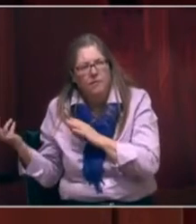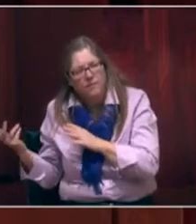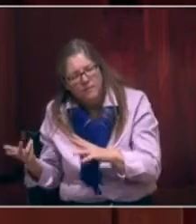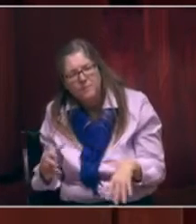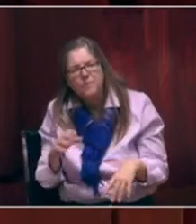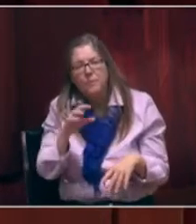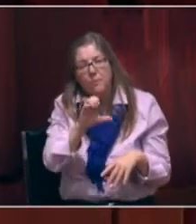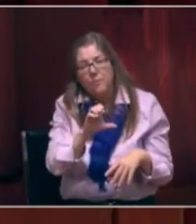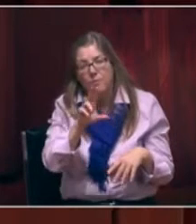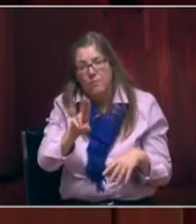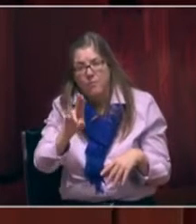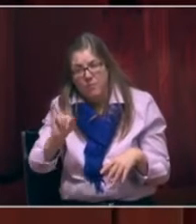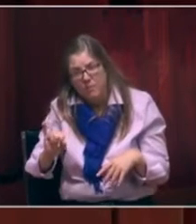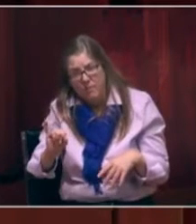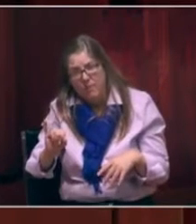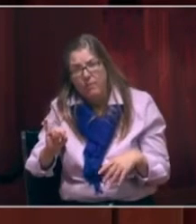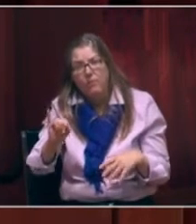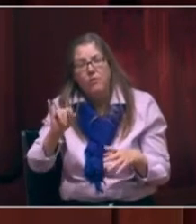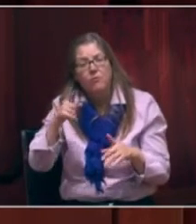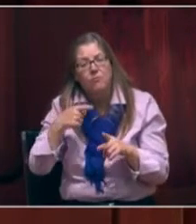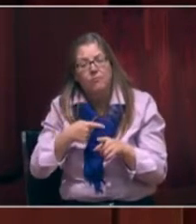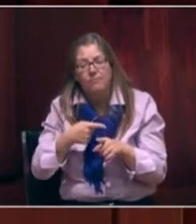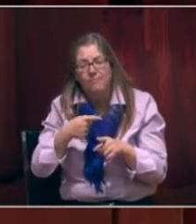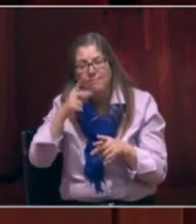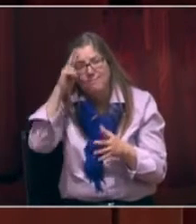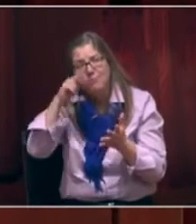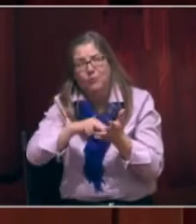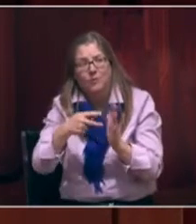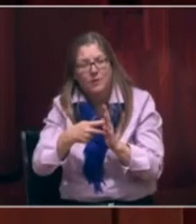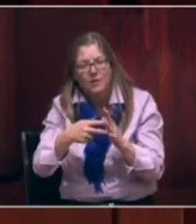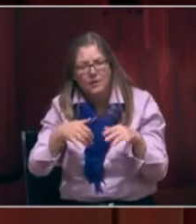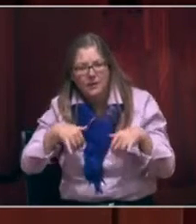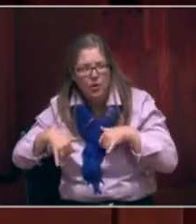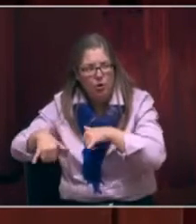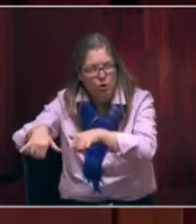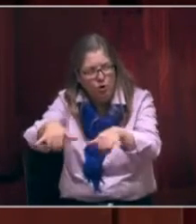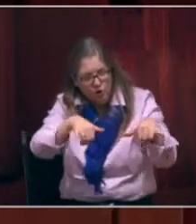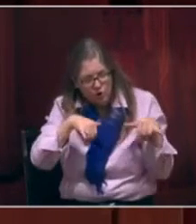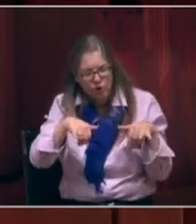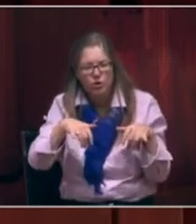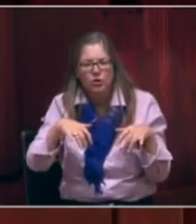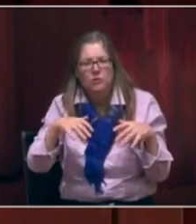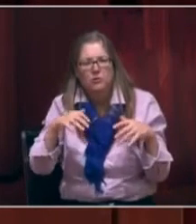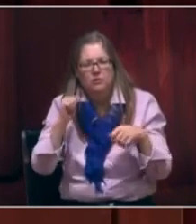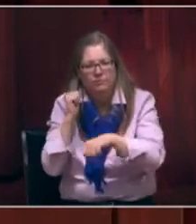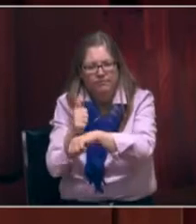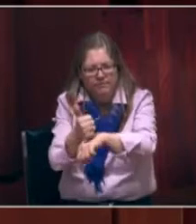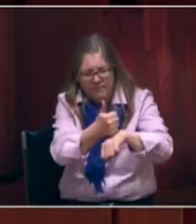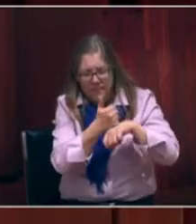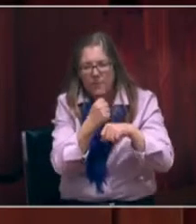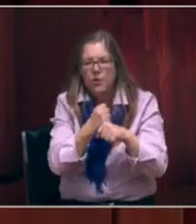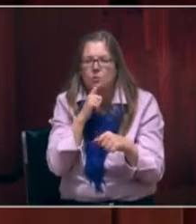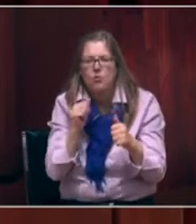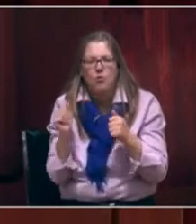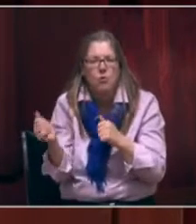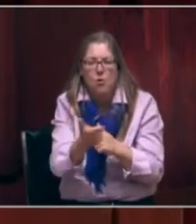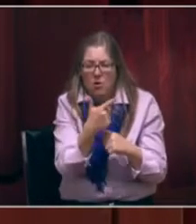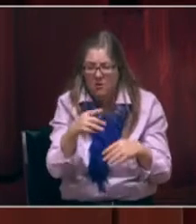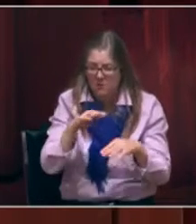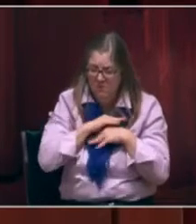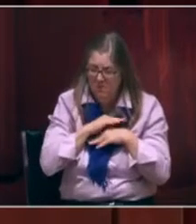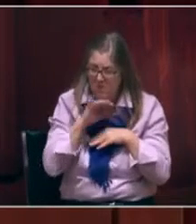the CUI program, the main purpose of standardizing these protections is to ensure a level of protection that everybody can live with,